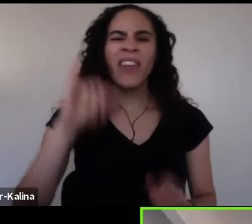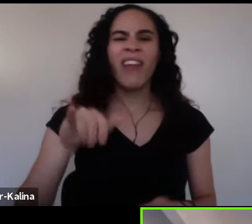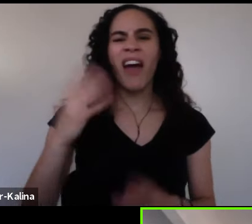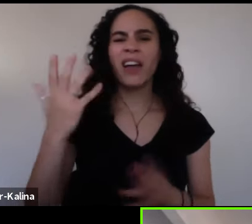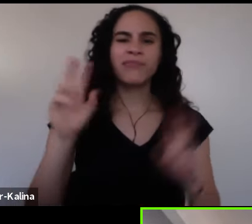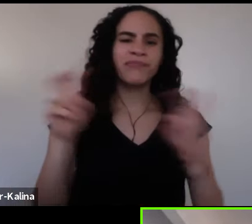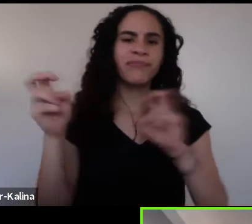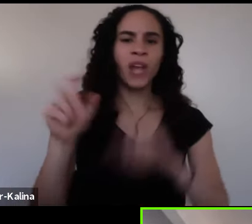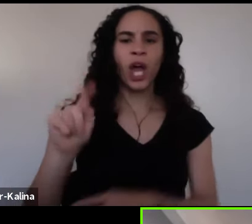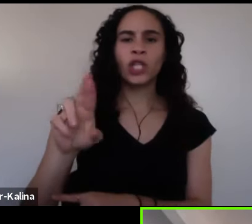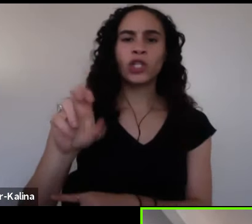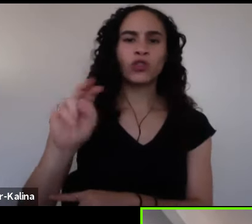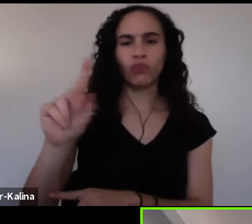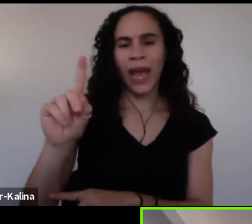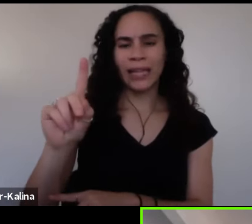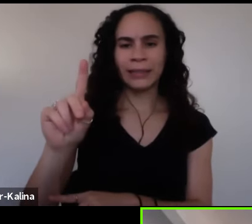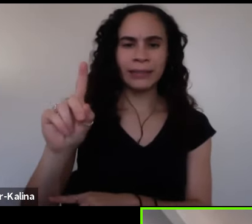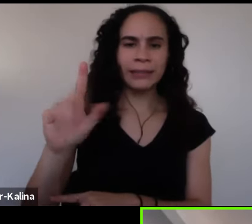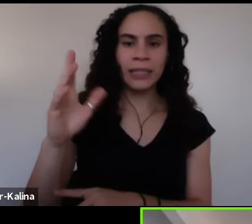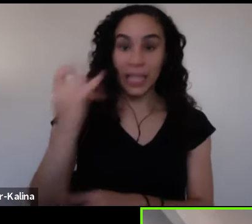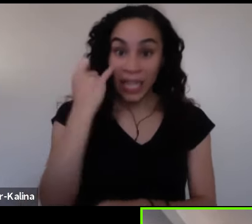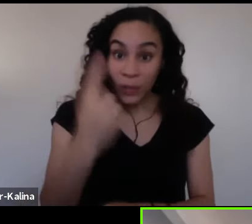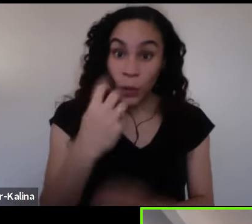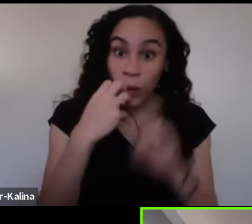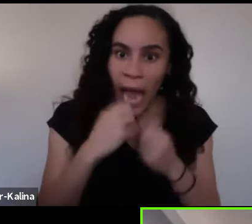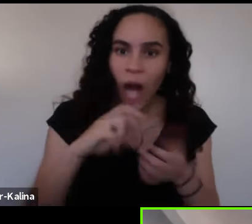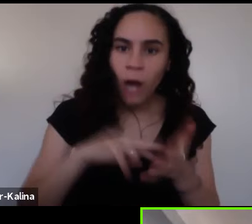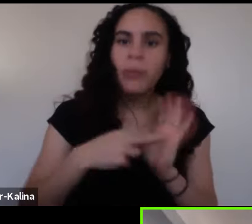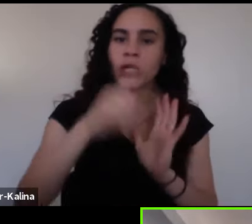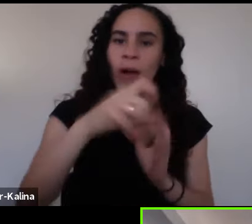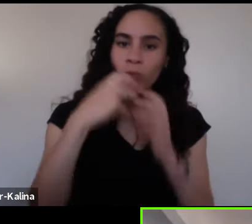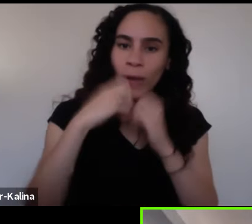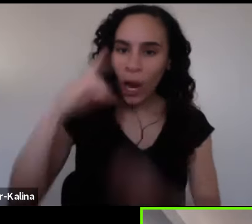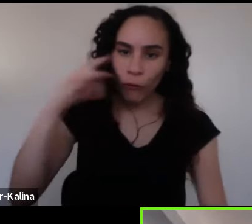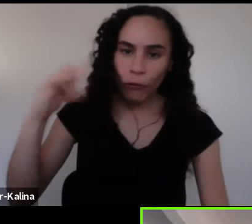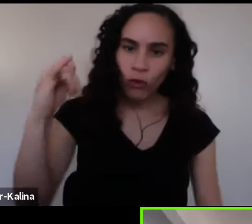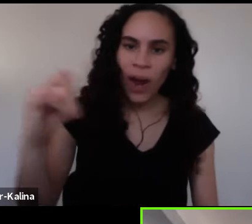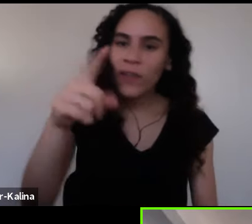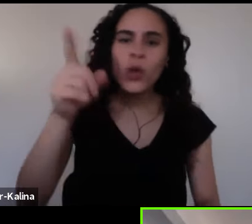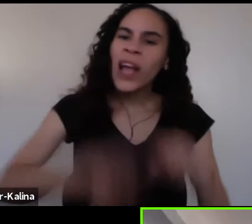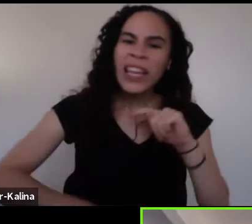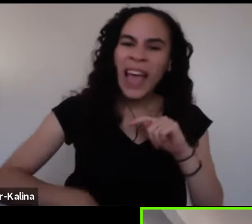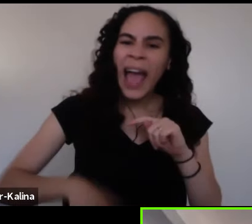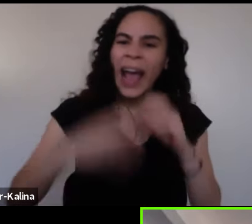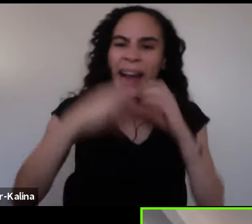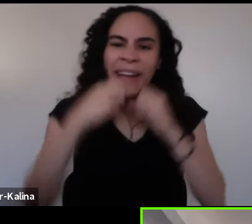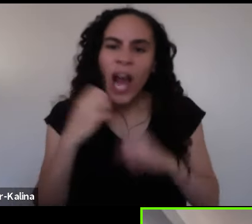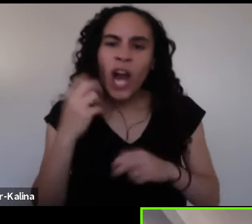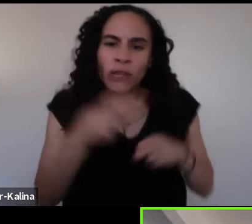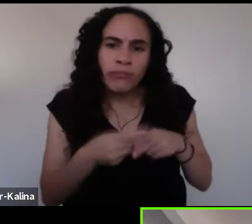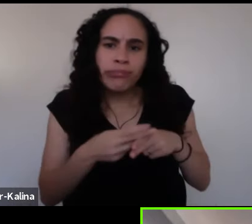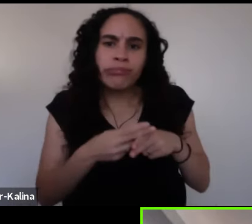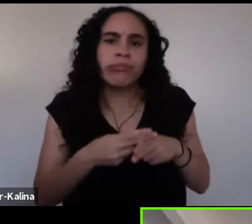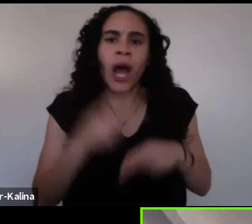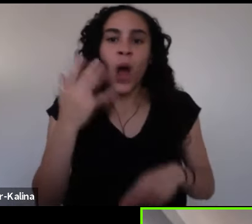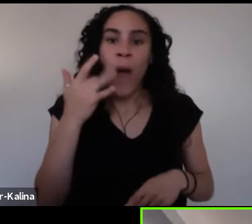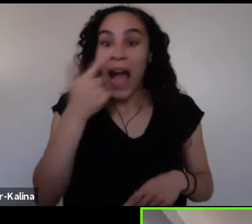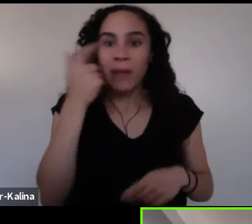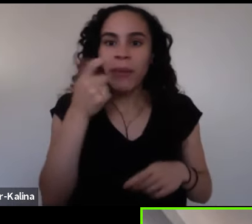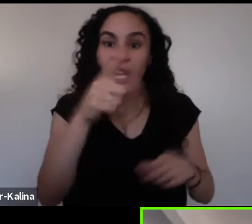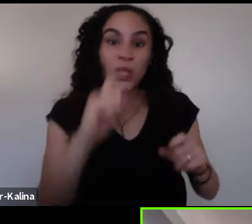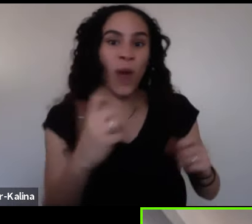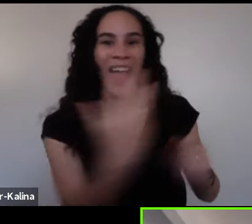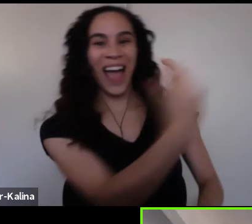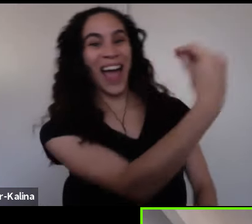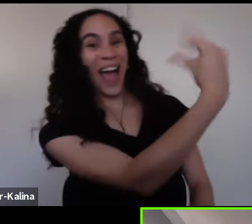if you're going to care, you're going to have to care forever. You can't just do it because it's an opportunity for you to go take a selfie at a